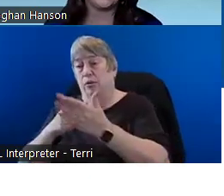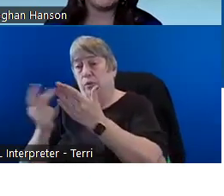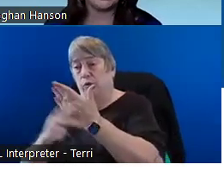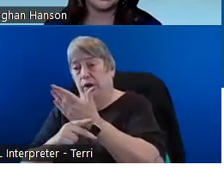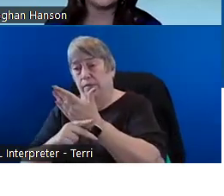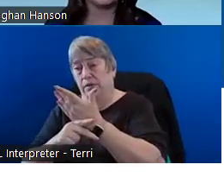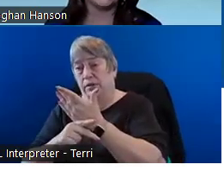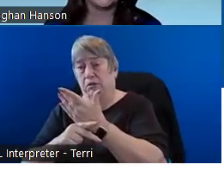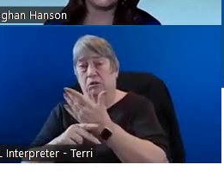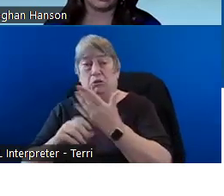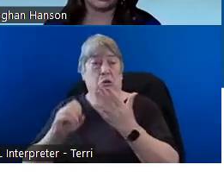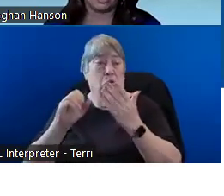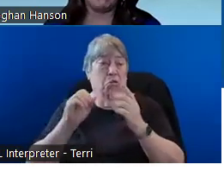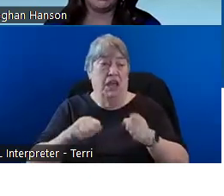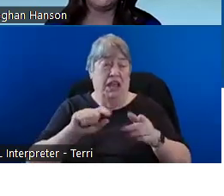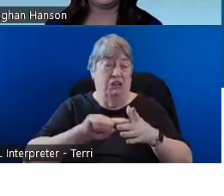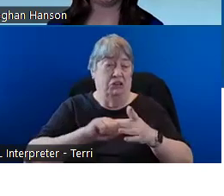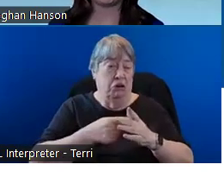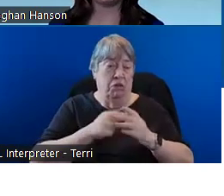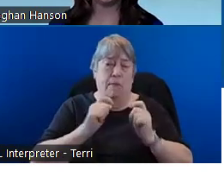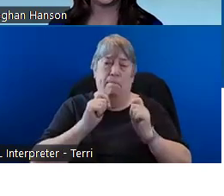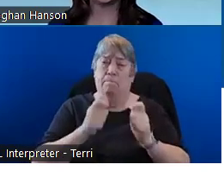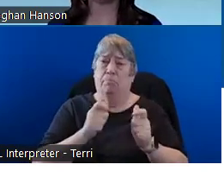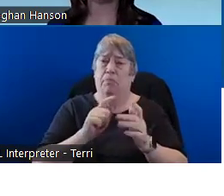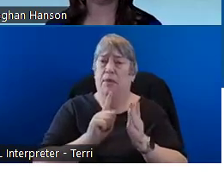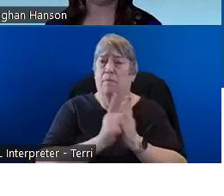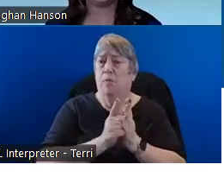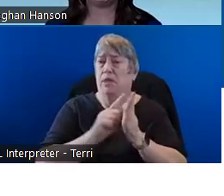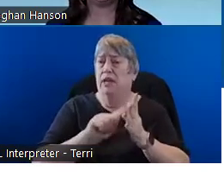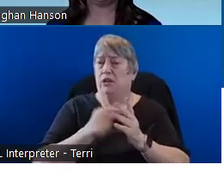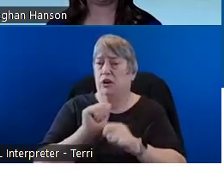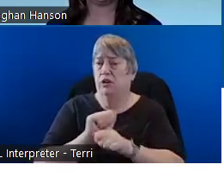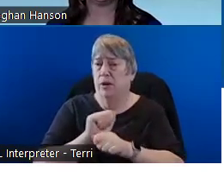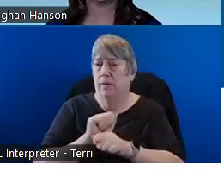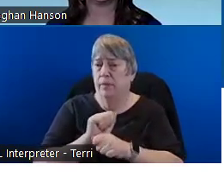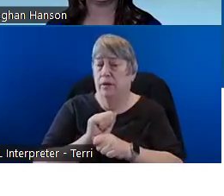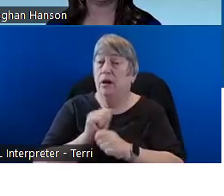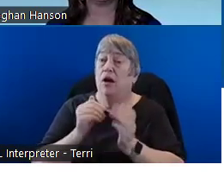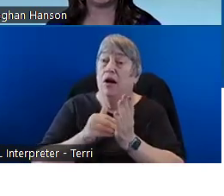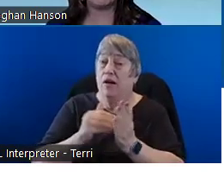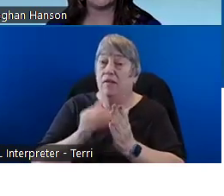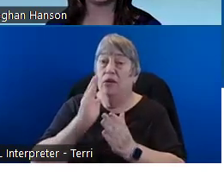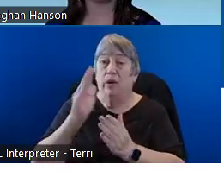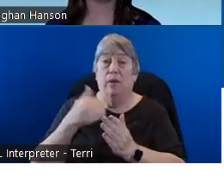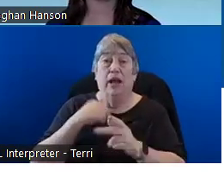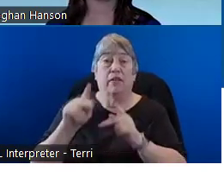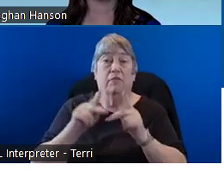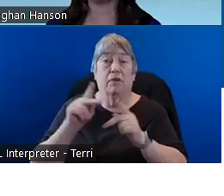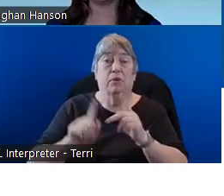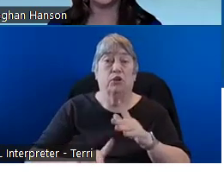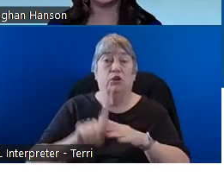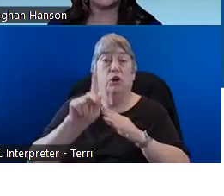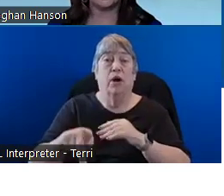EE can begin as soon as they start a job. Oftentimes, we'll have individuals show up at VR because